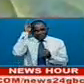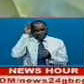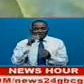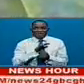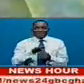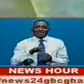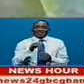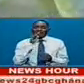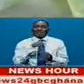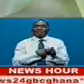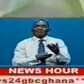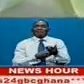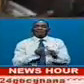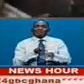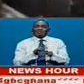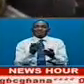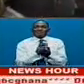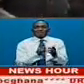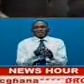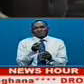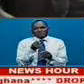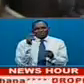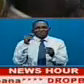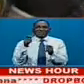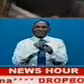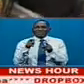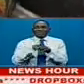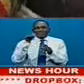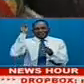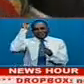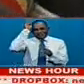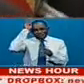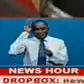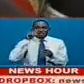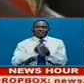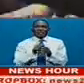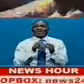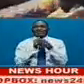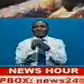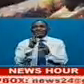maternal infections, or fatal injury has been associated with this